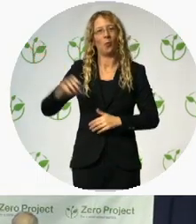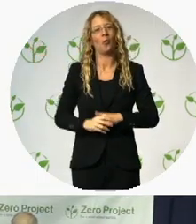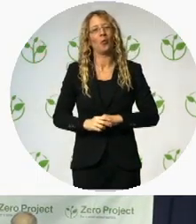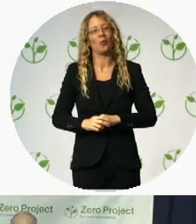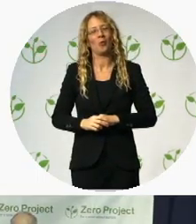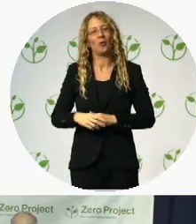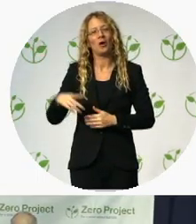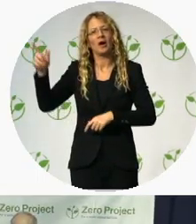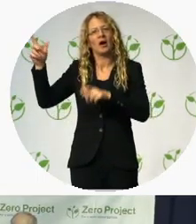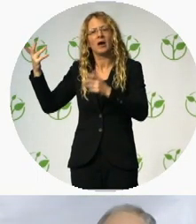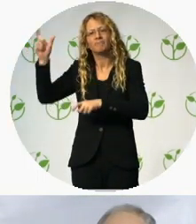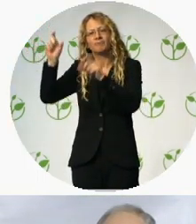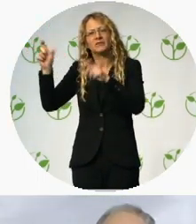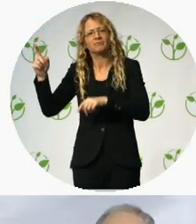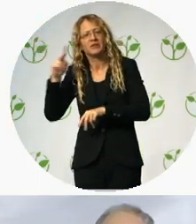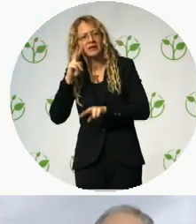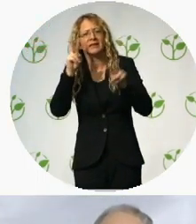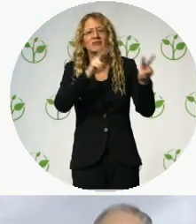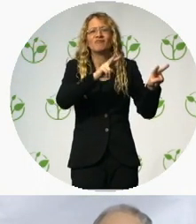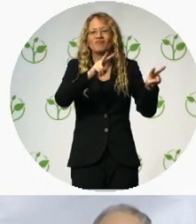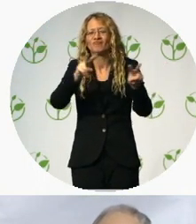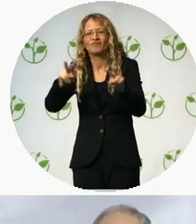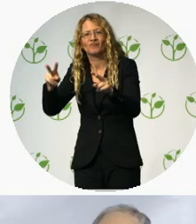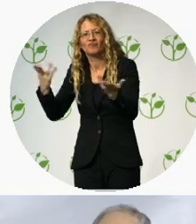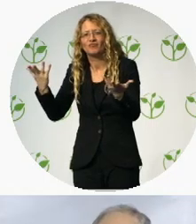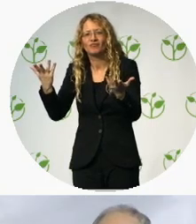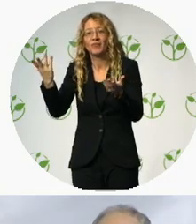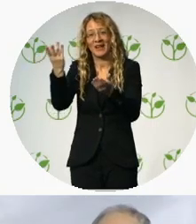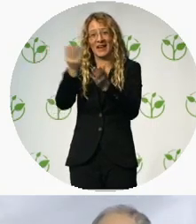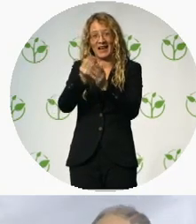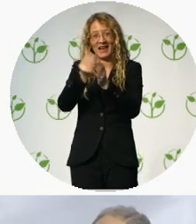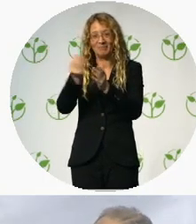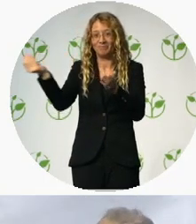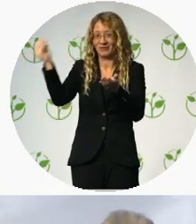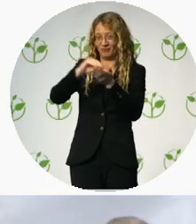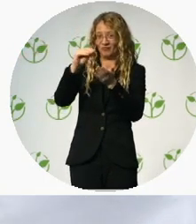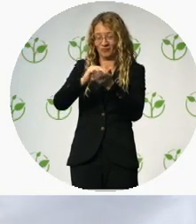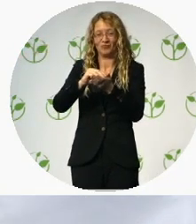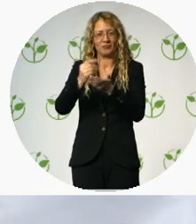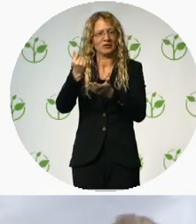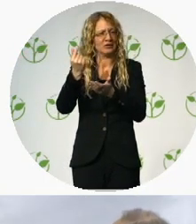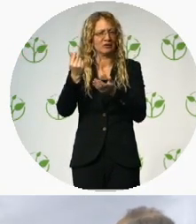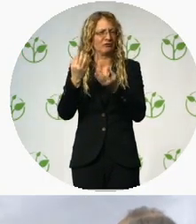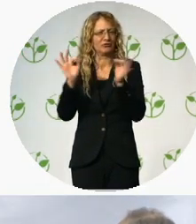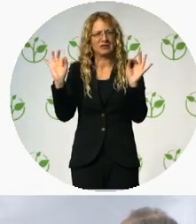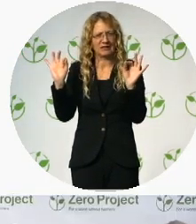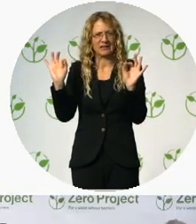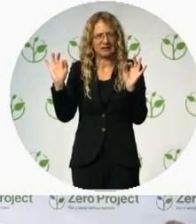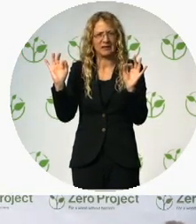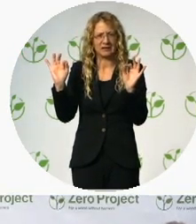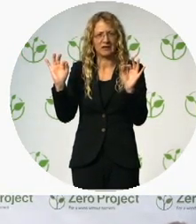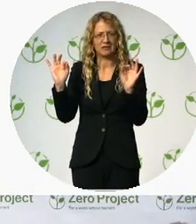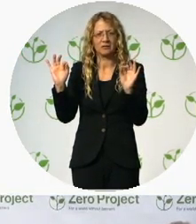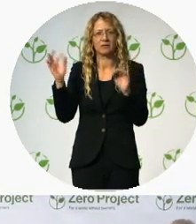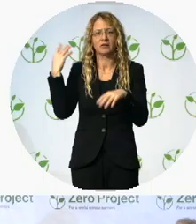The Lazarillo app is a free application on iPhone, Androids, and by 2017, it has already had more than 7,000